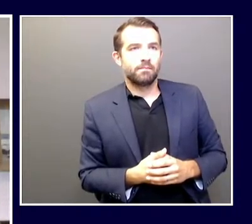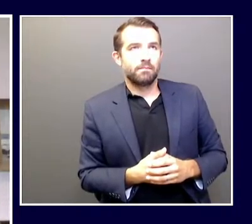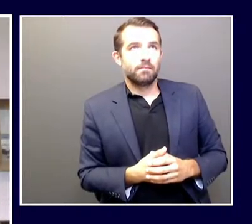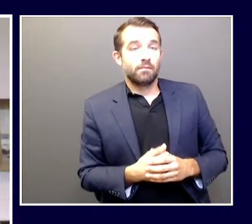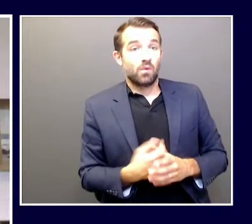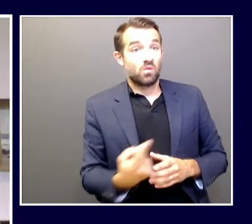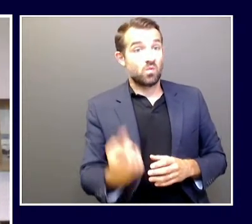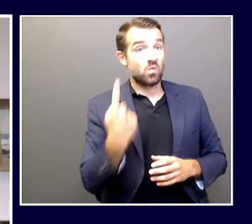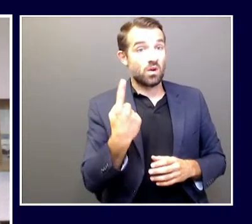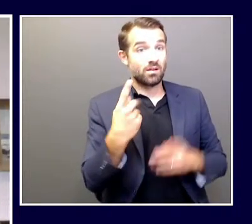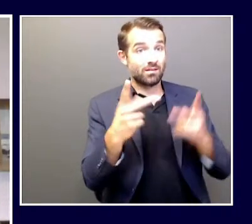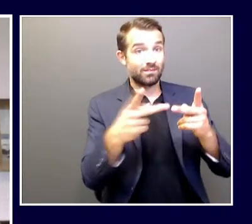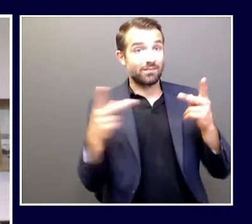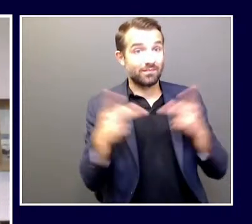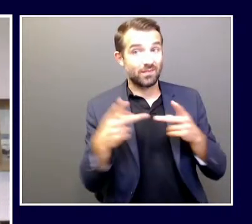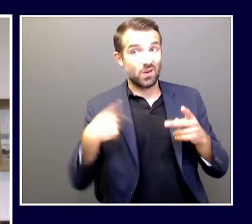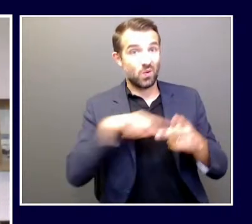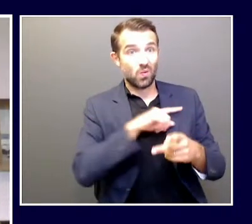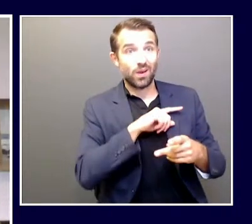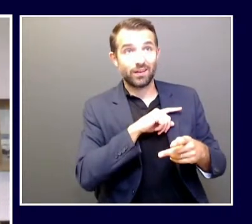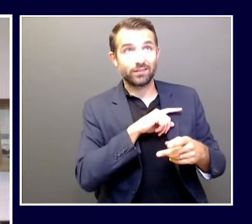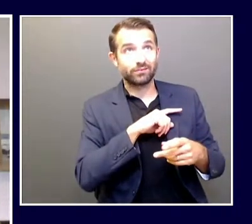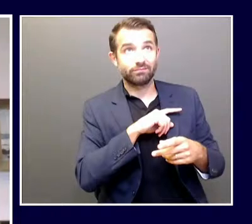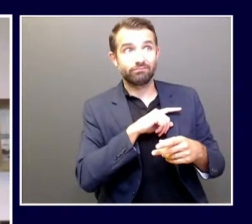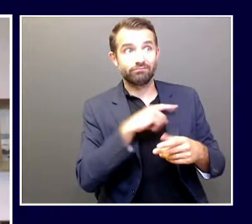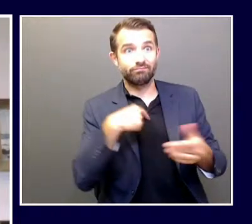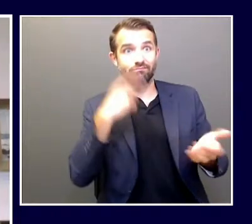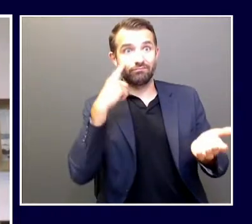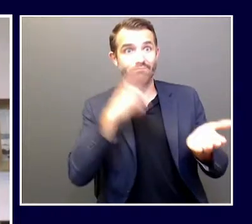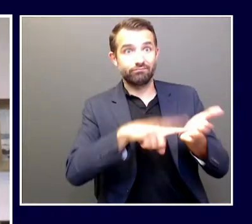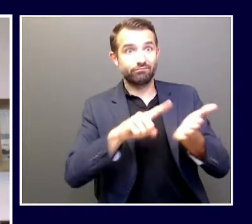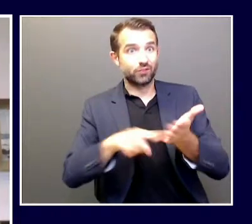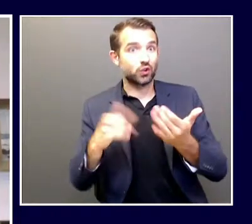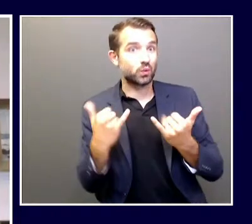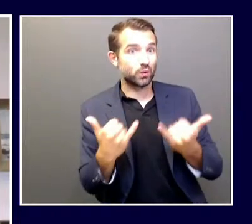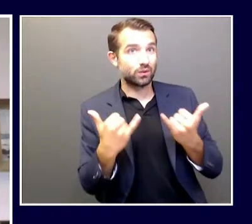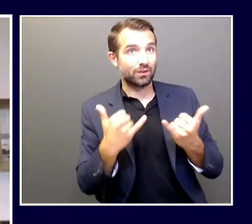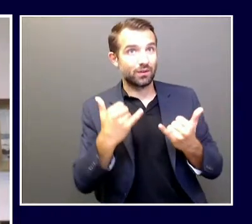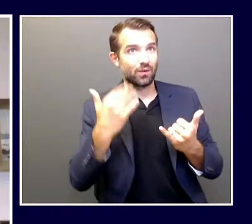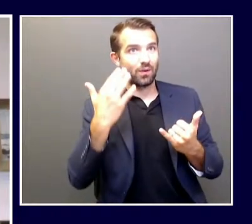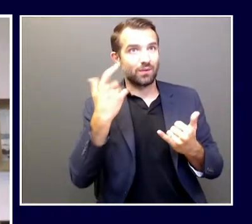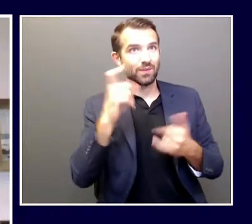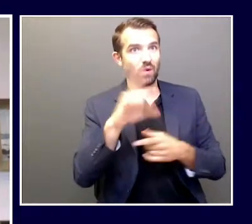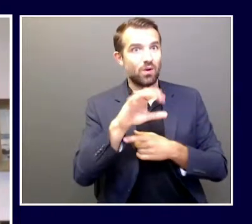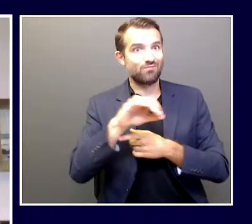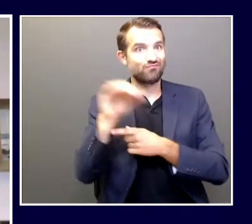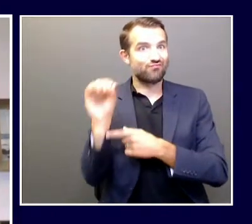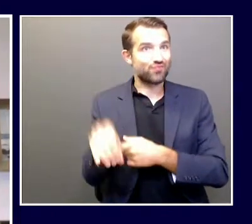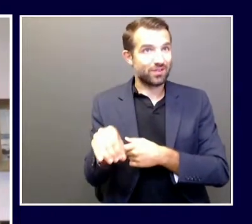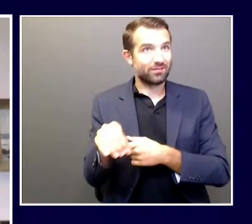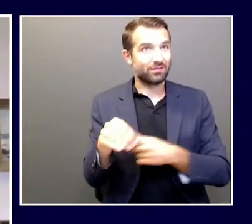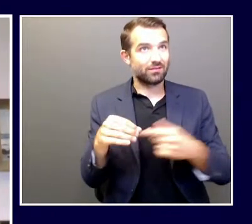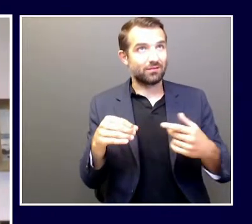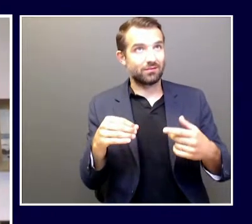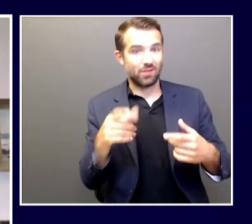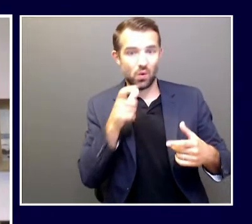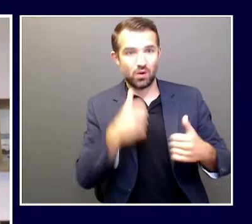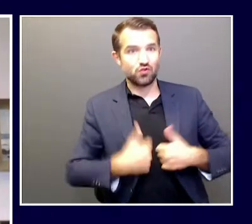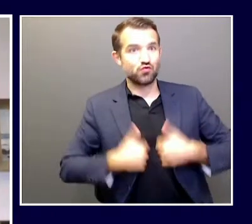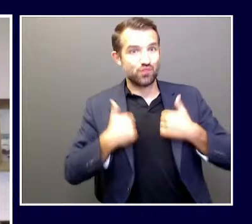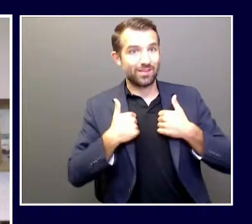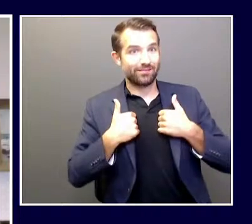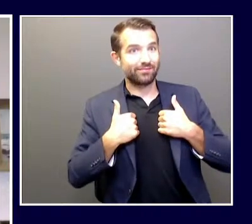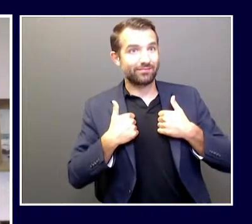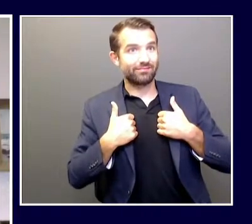vaccinated, but only about 50% of the staff. In other situations, what we've seen is higher staff